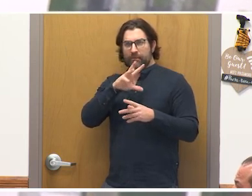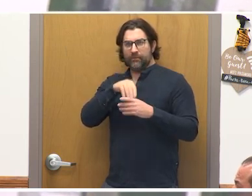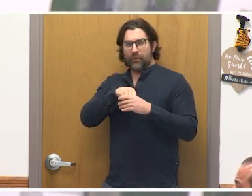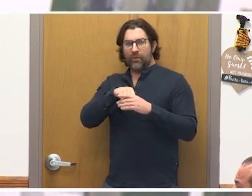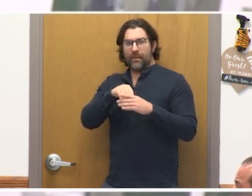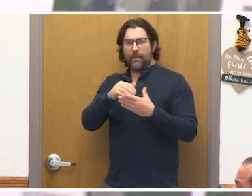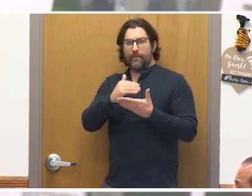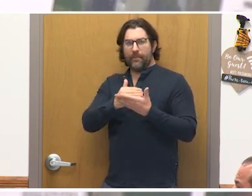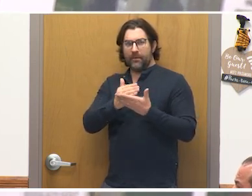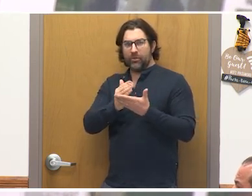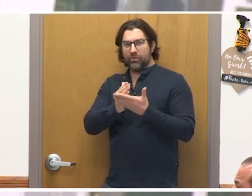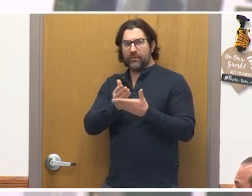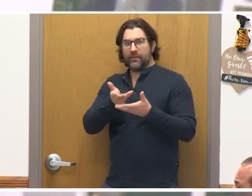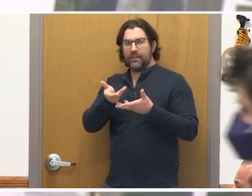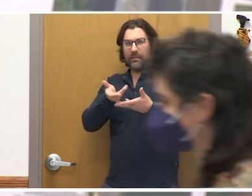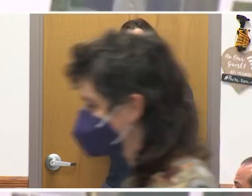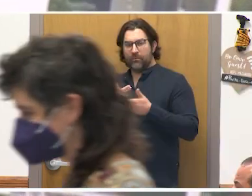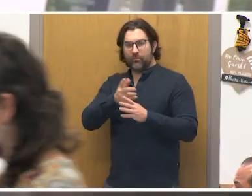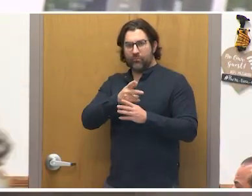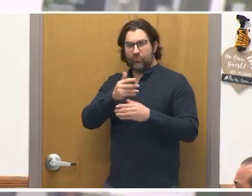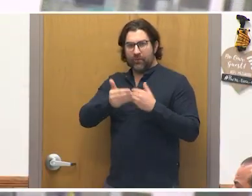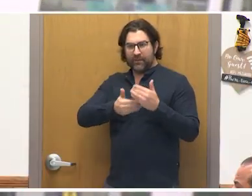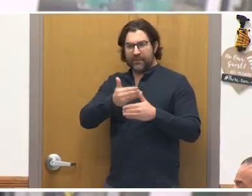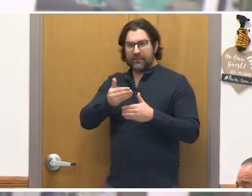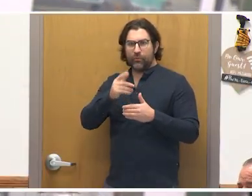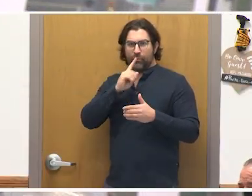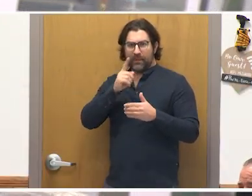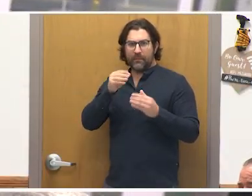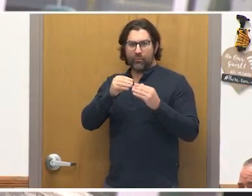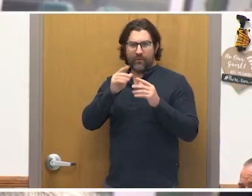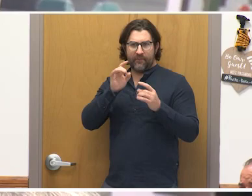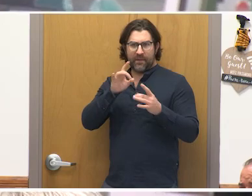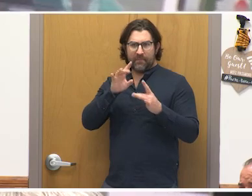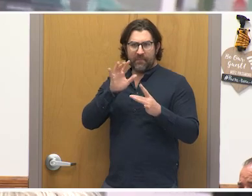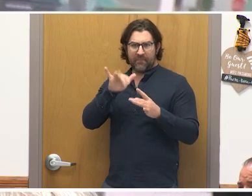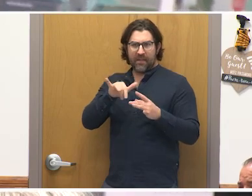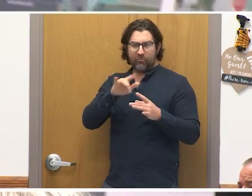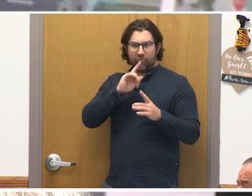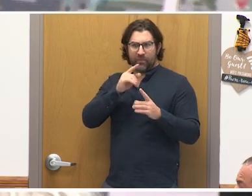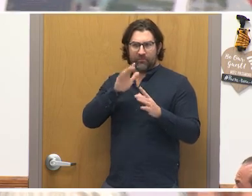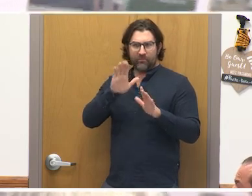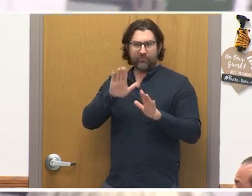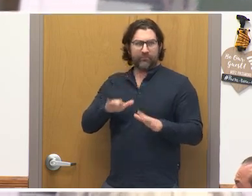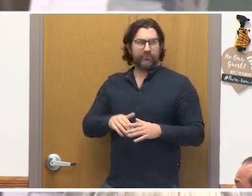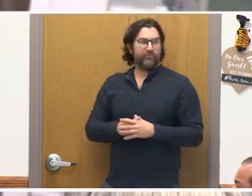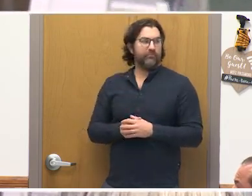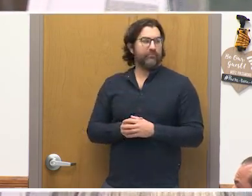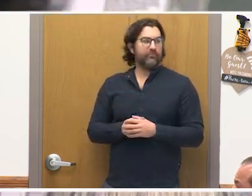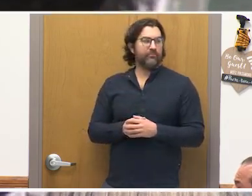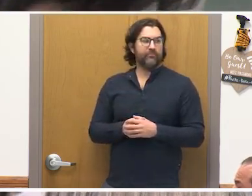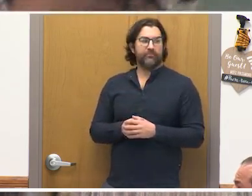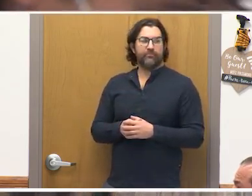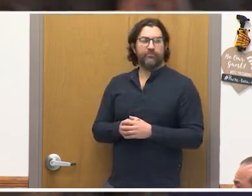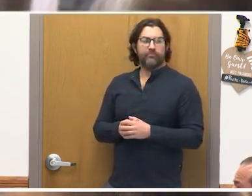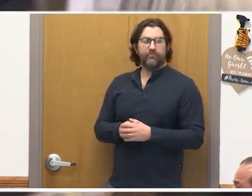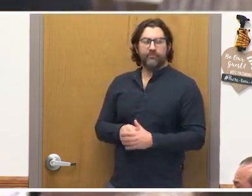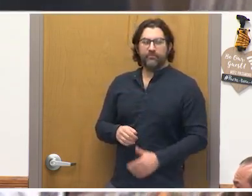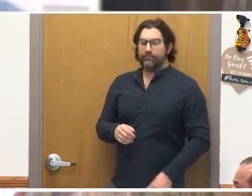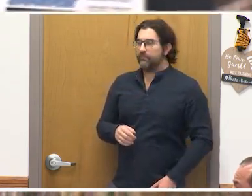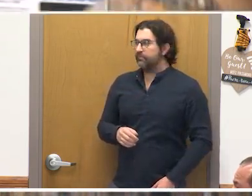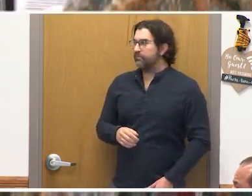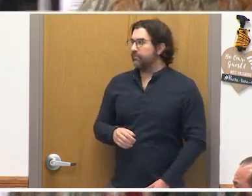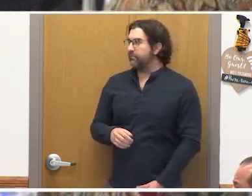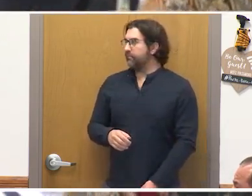budget engagement process. So definitely happy to hear more feedback about that then as well. I think you were next.